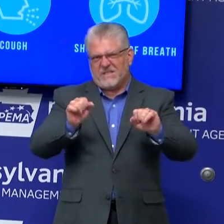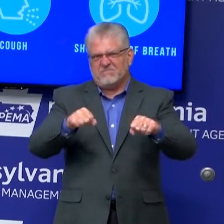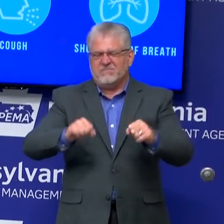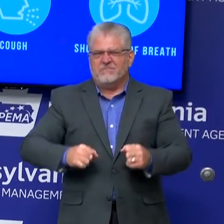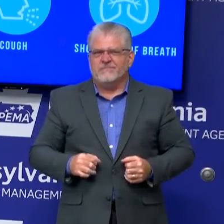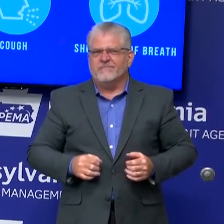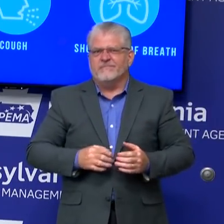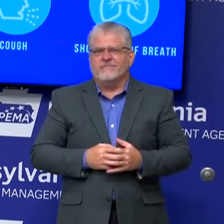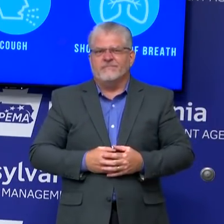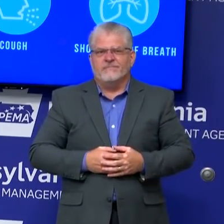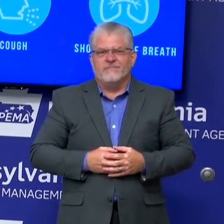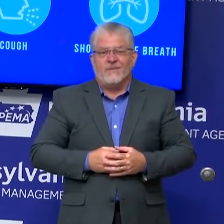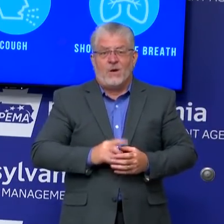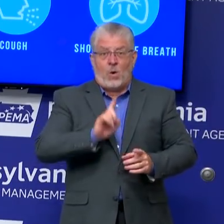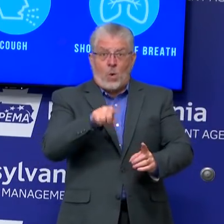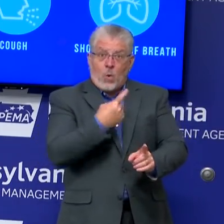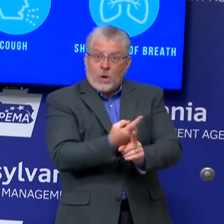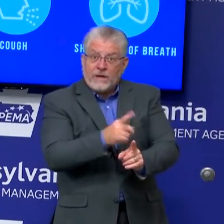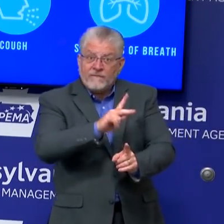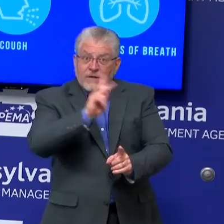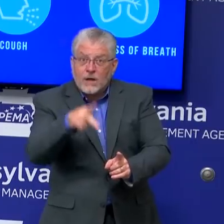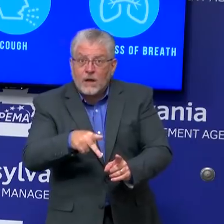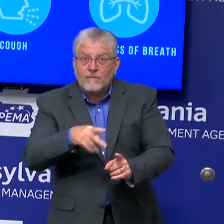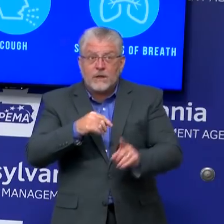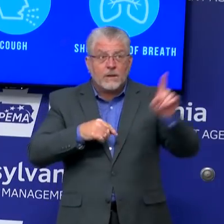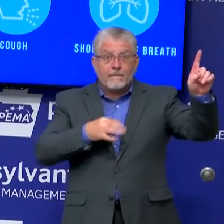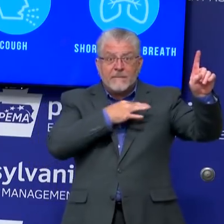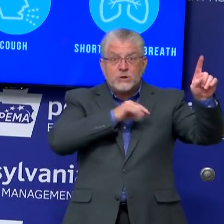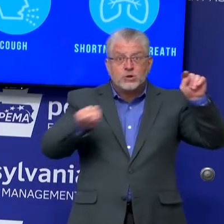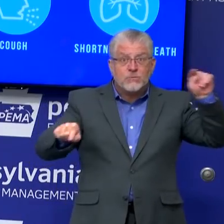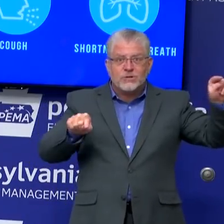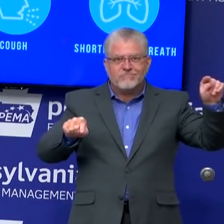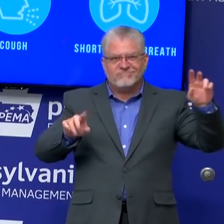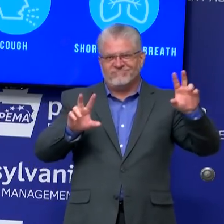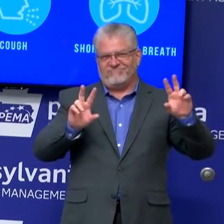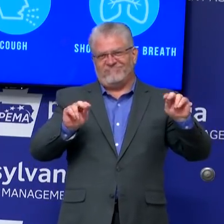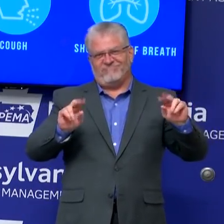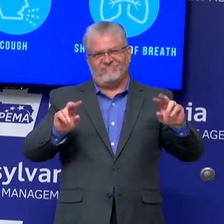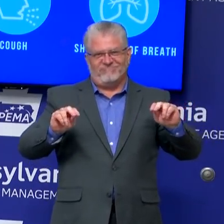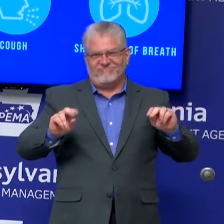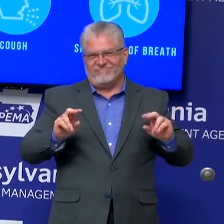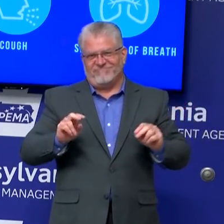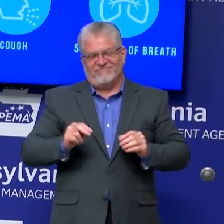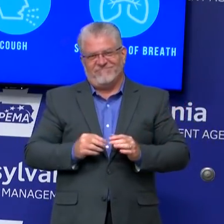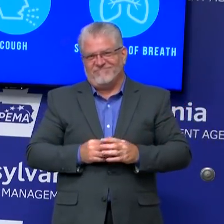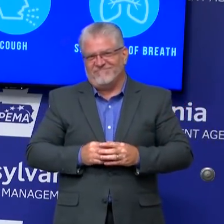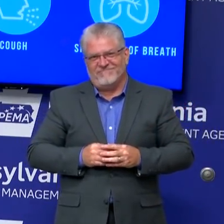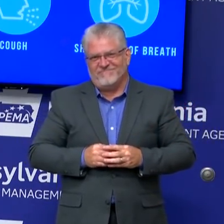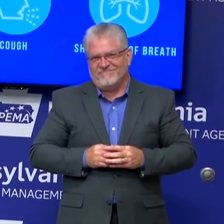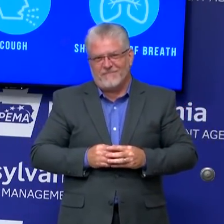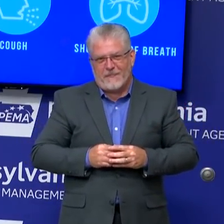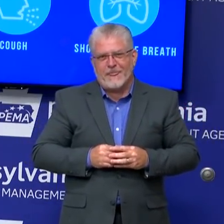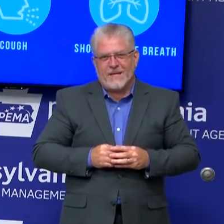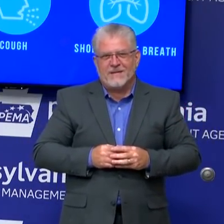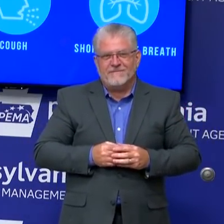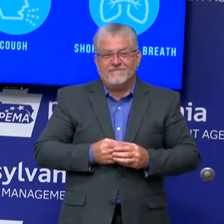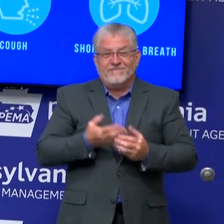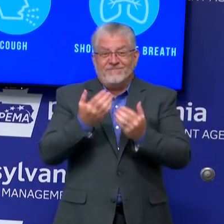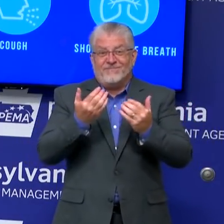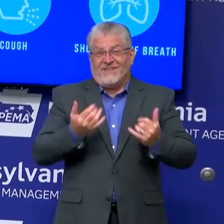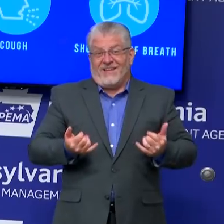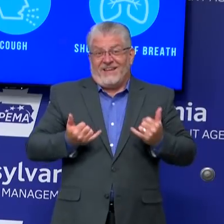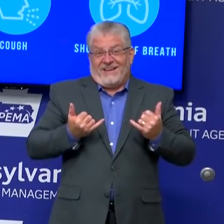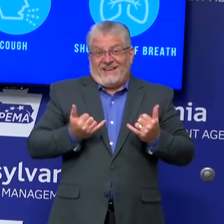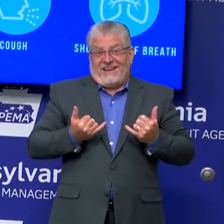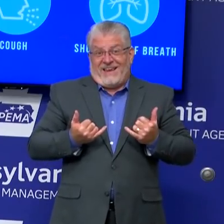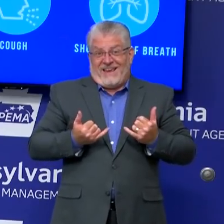to just Philadelphia and to Pittsburgh as well. Because of the increased risk now and transmission we're seeing